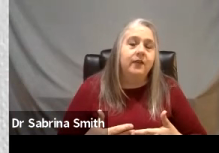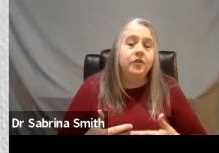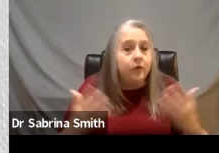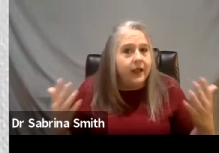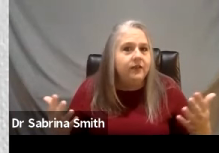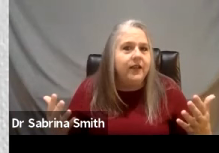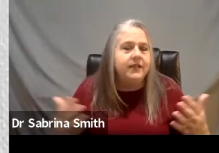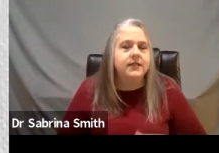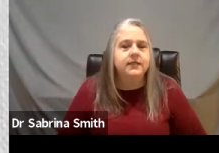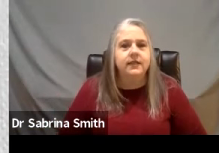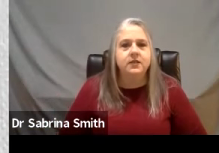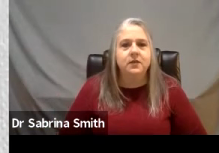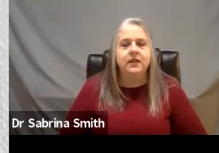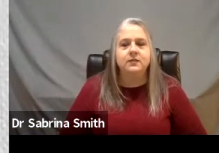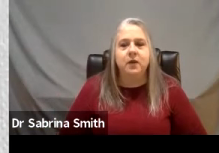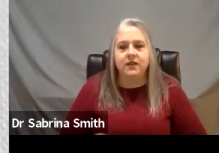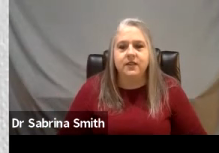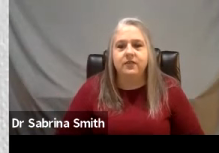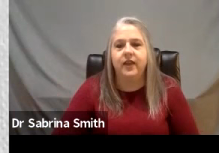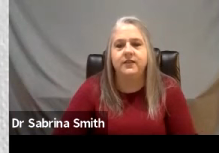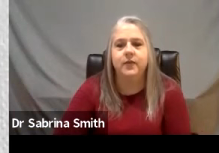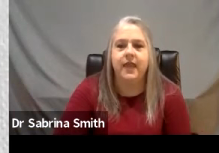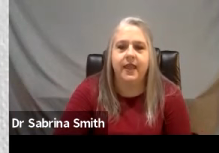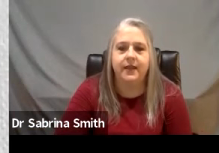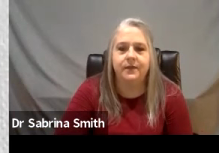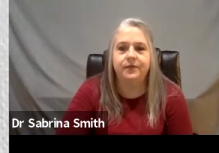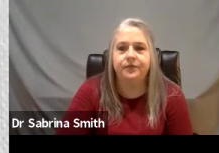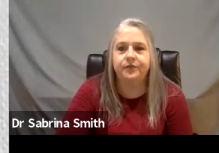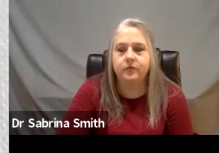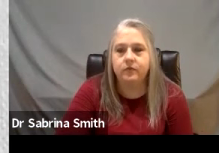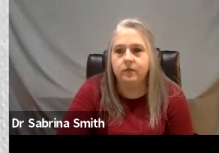to have no negative Nancy's and to be as positive as we can.